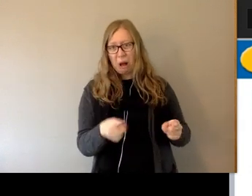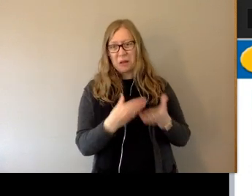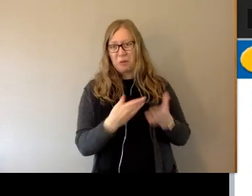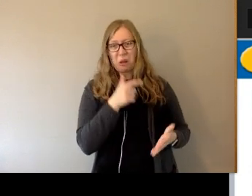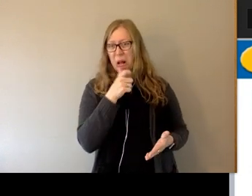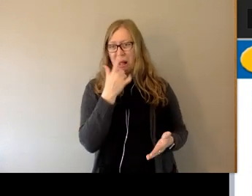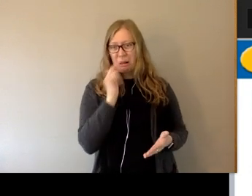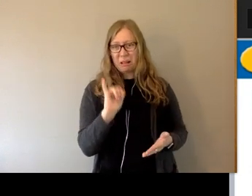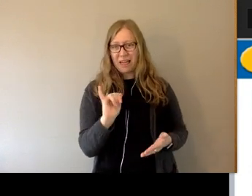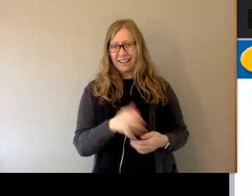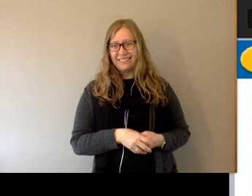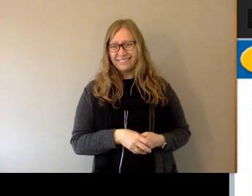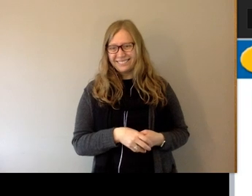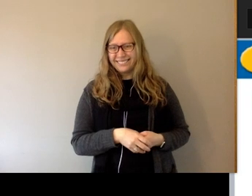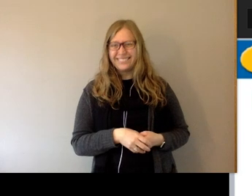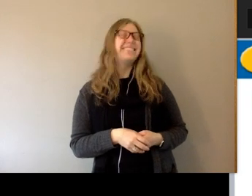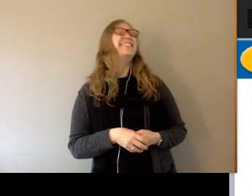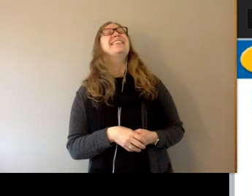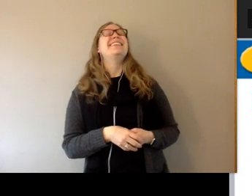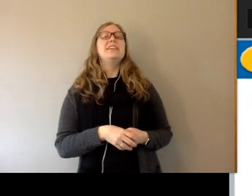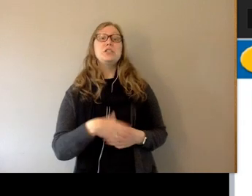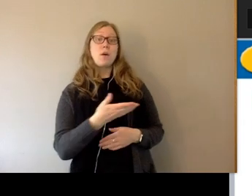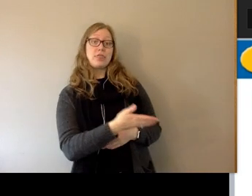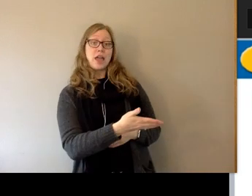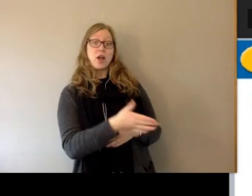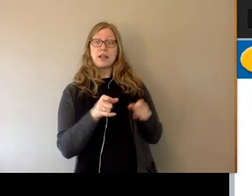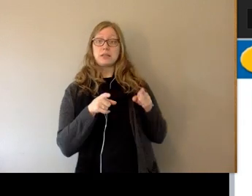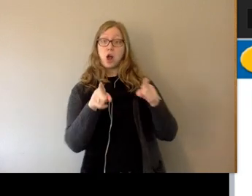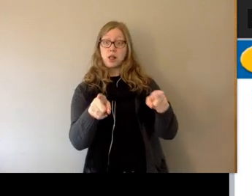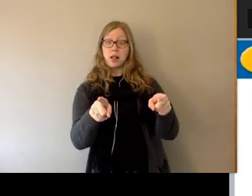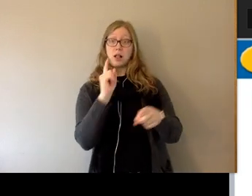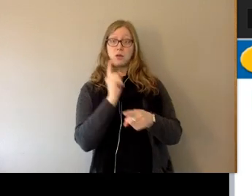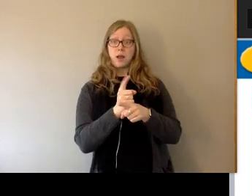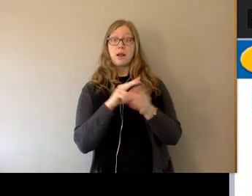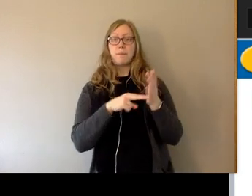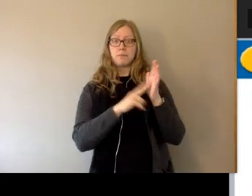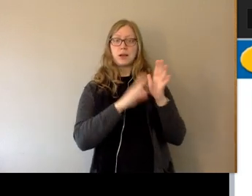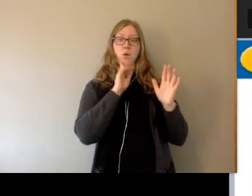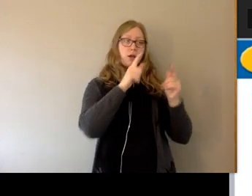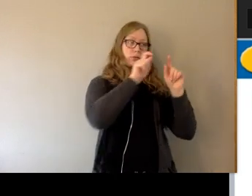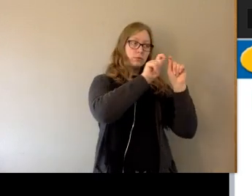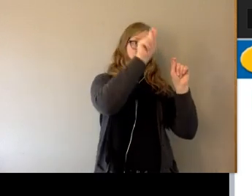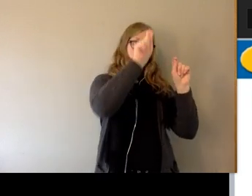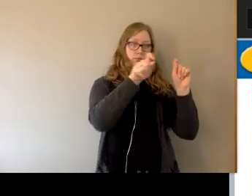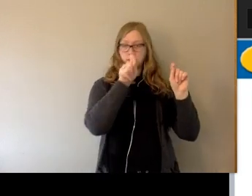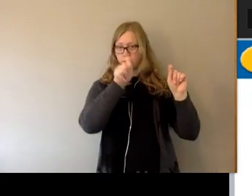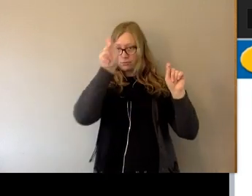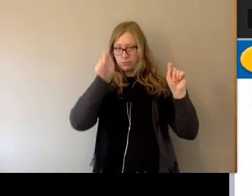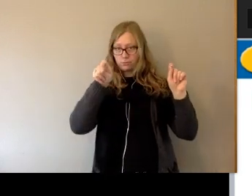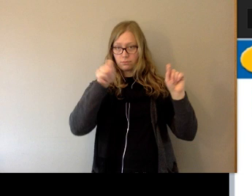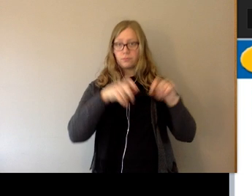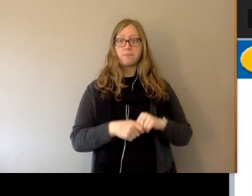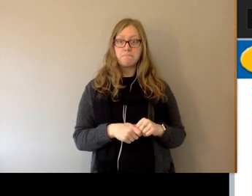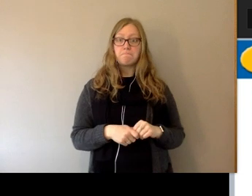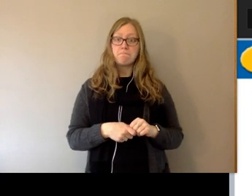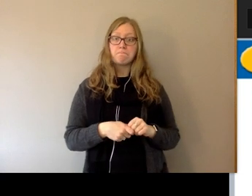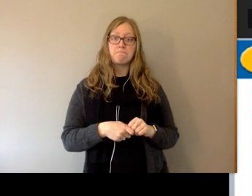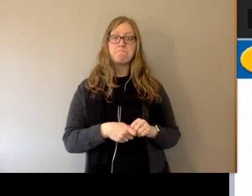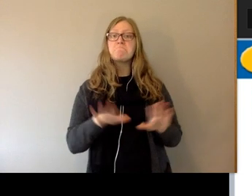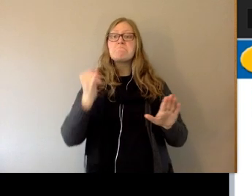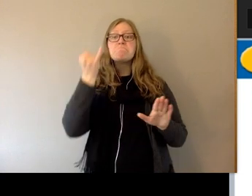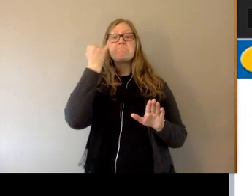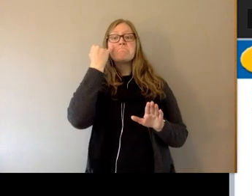parallel. So there it is, and it's parallel, so I'm going to mark it with the little arrow. And let's say that